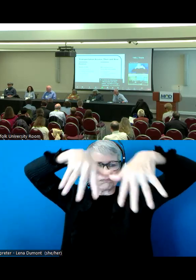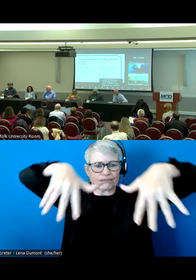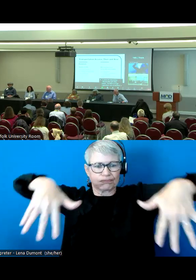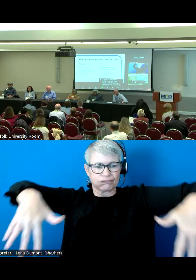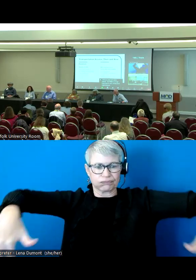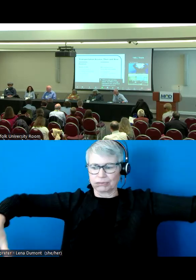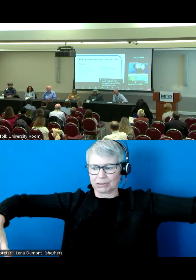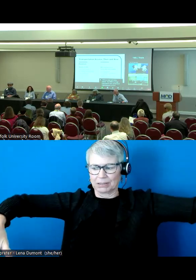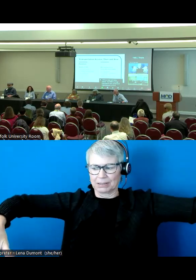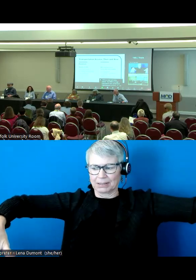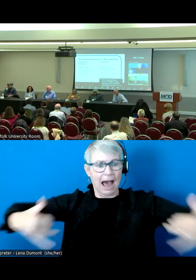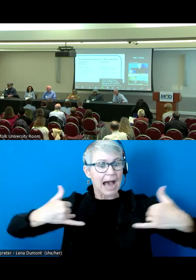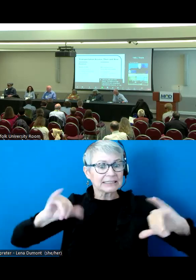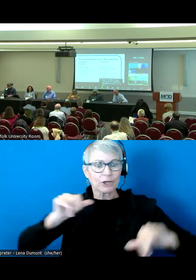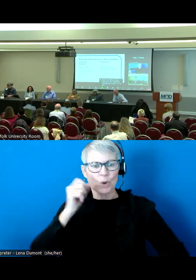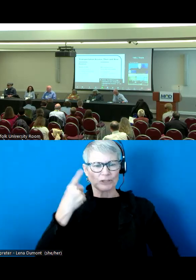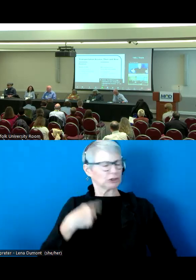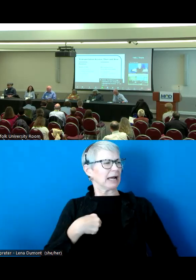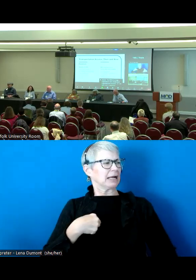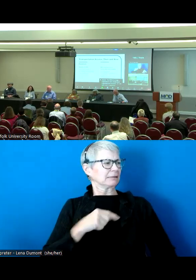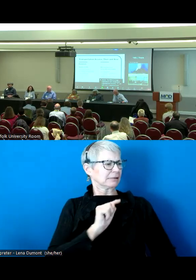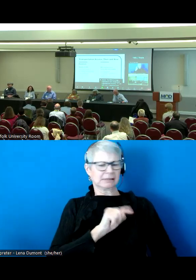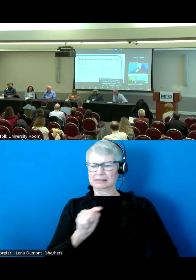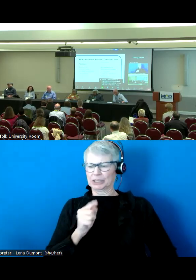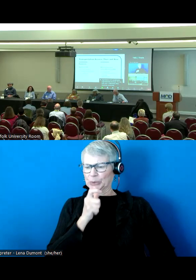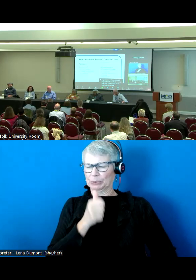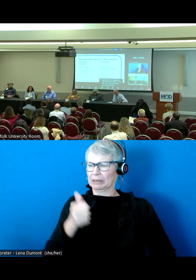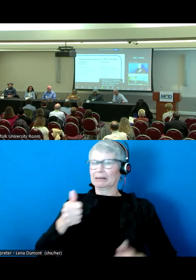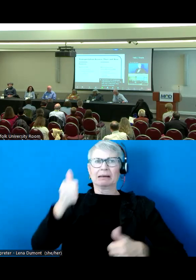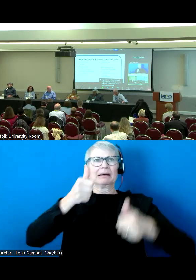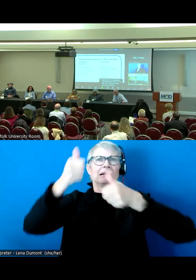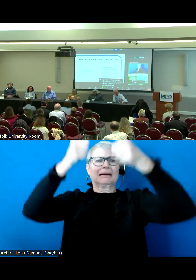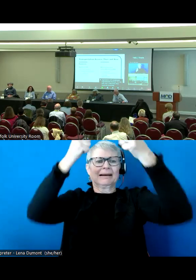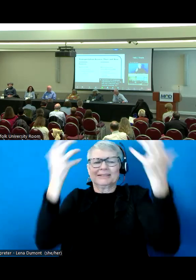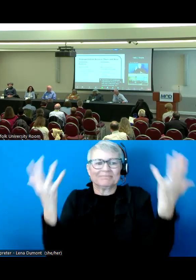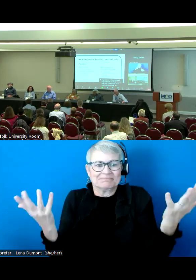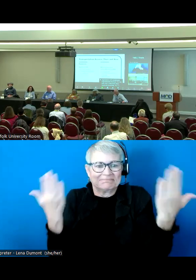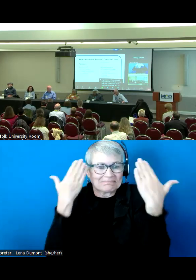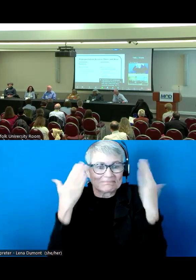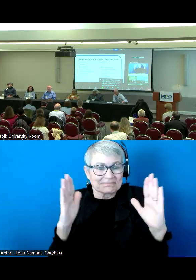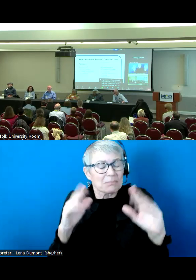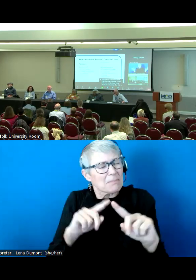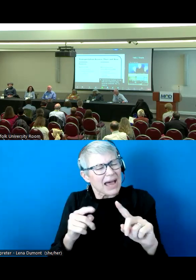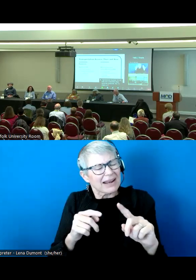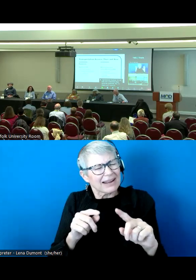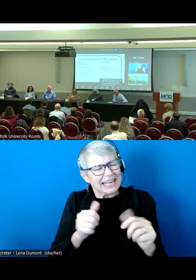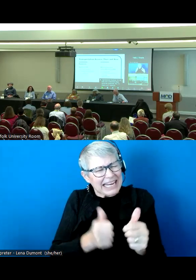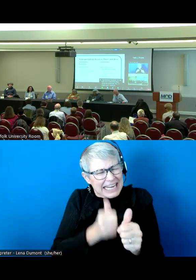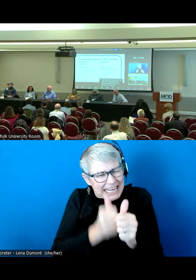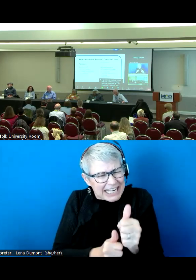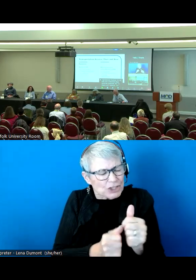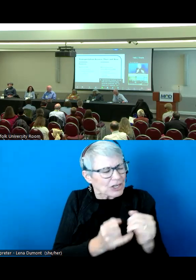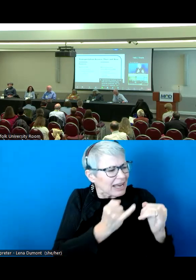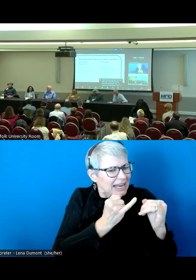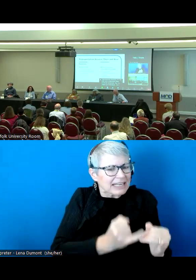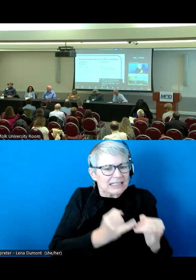I understand these structures sometimes, but it's made up of individuals. And I know in the early days of